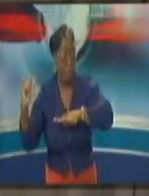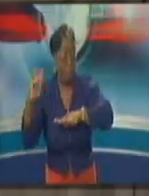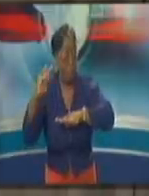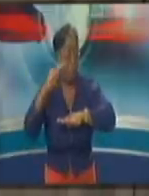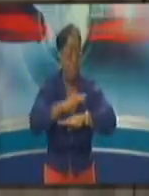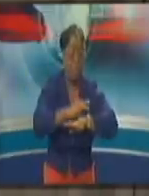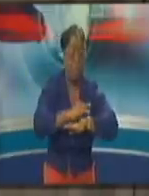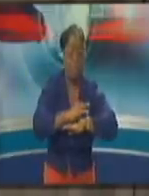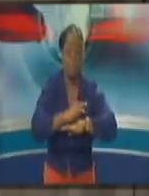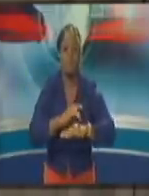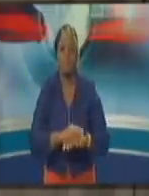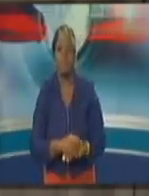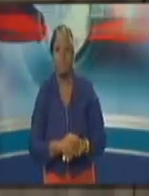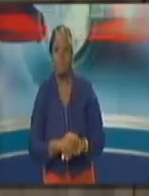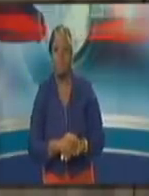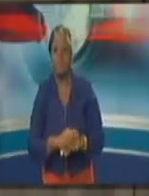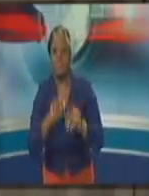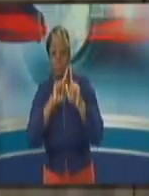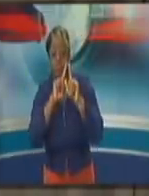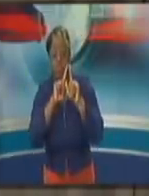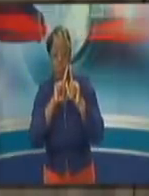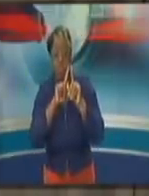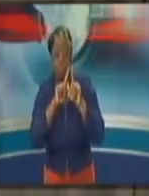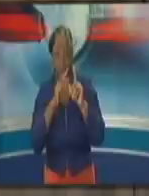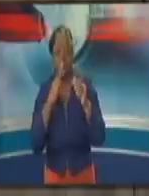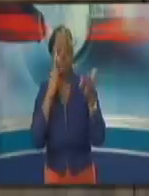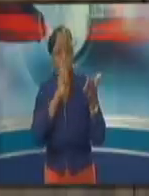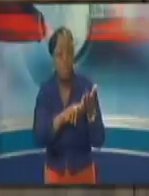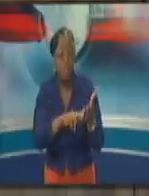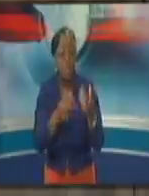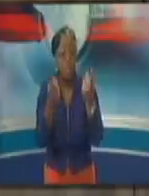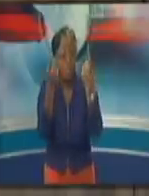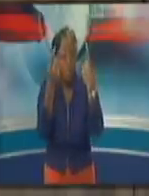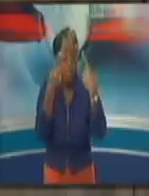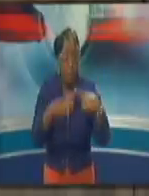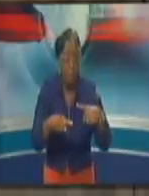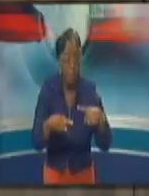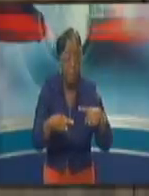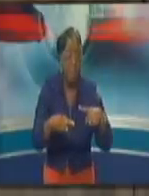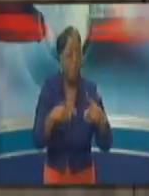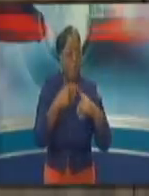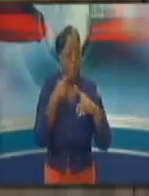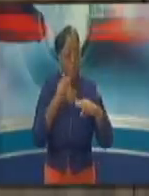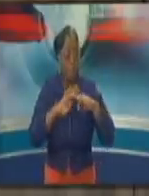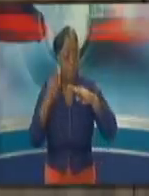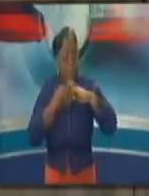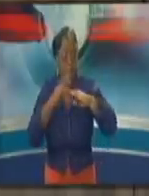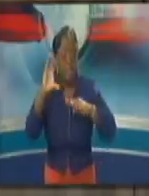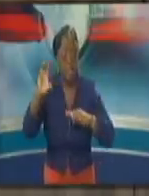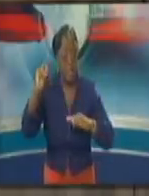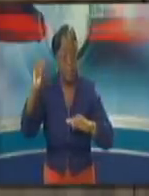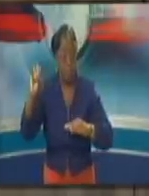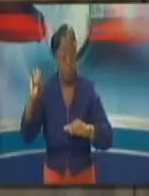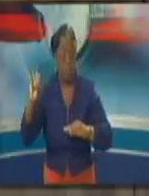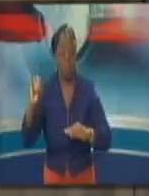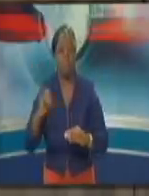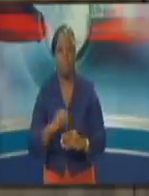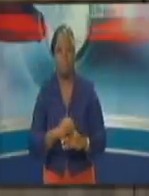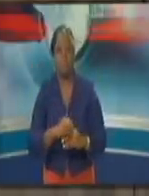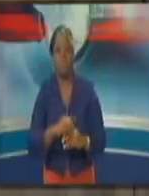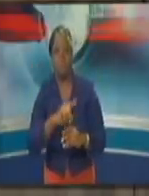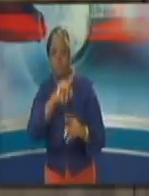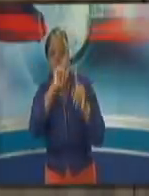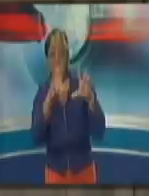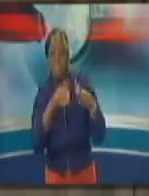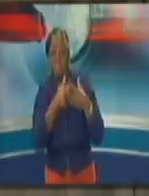the CMO of Barbados. I received an email from him late in the afternoon, yesterday afternoon, with the test results as well, which